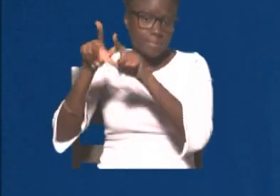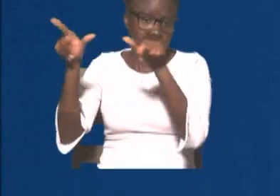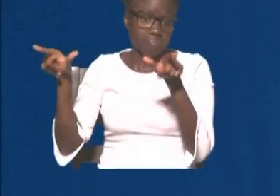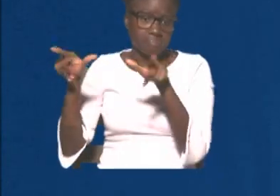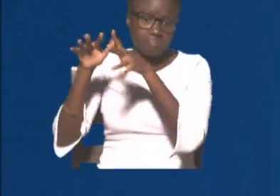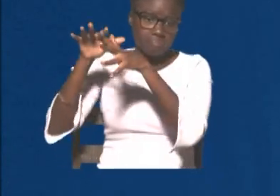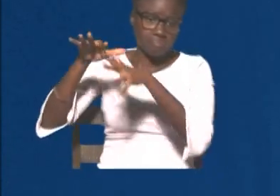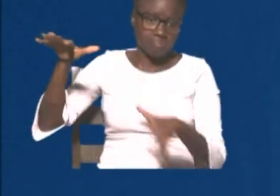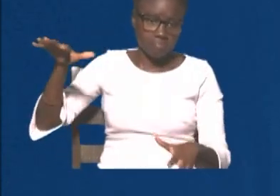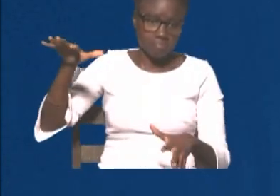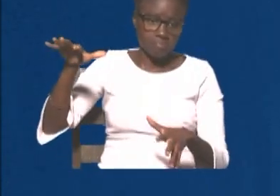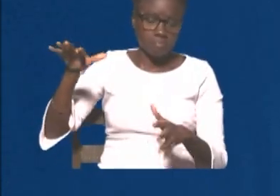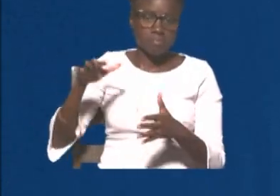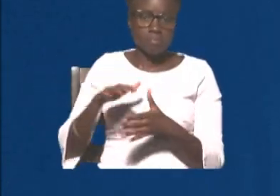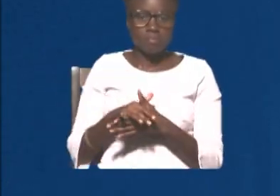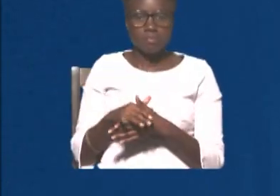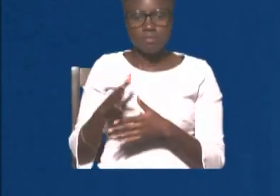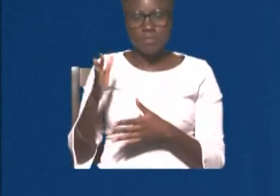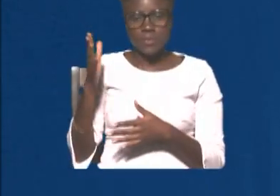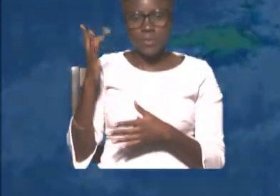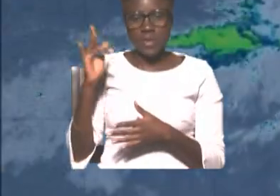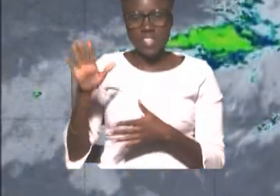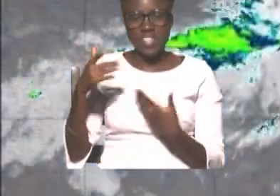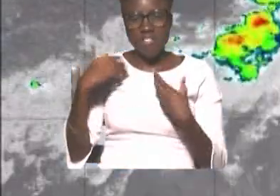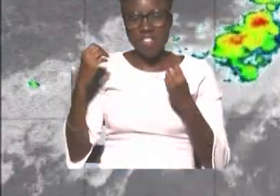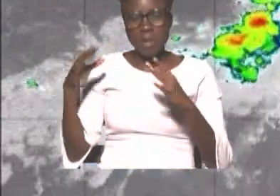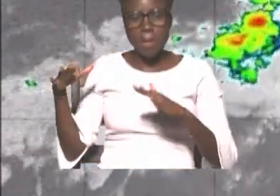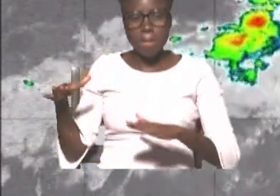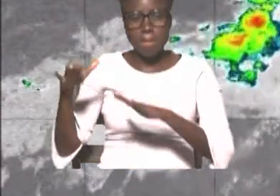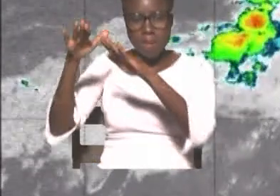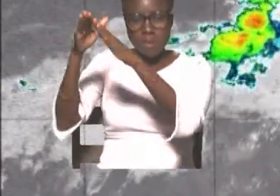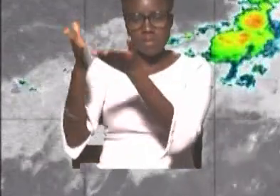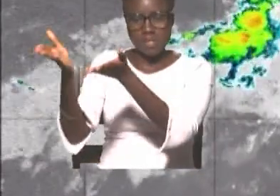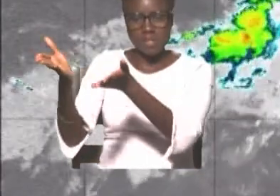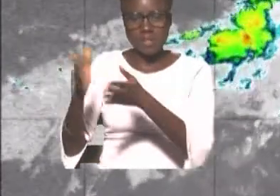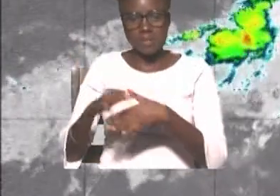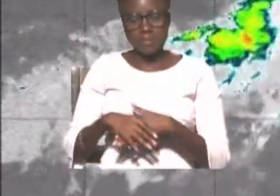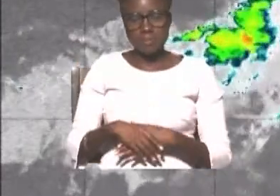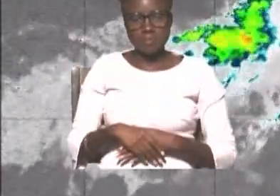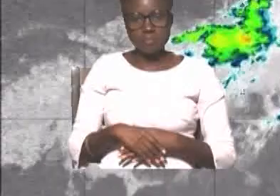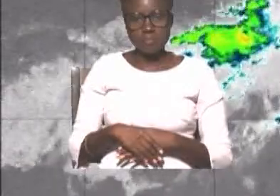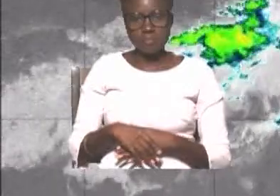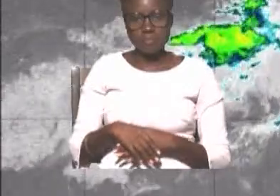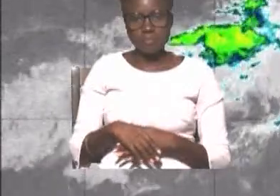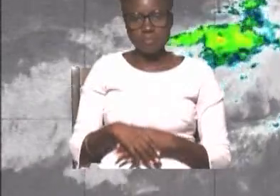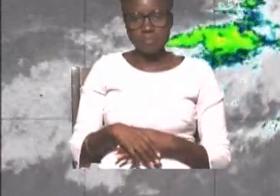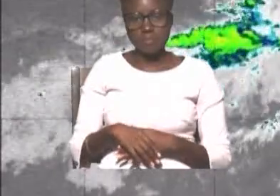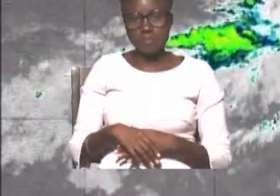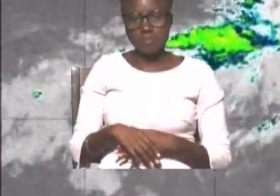landslides due to the region's mountainous terrain. Now, just to be clear, Flossie is